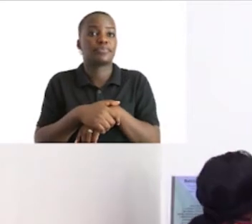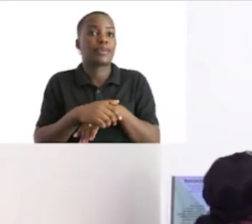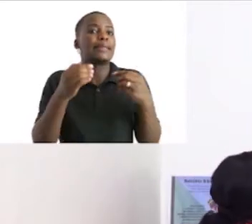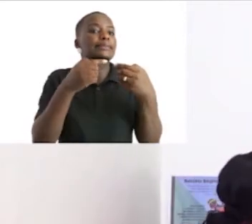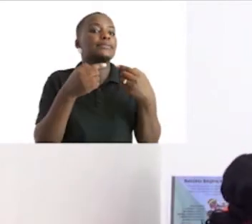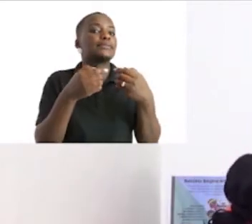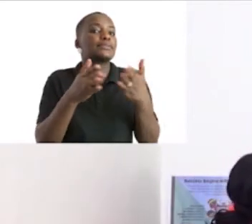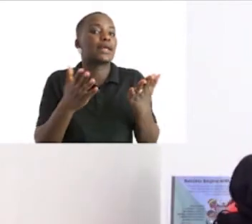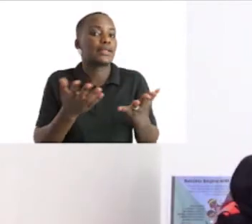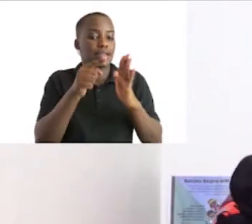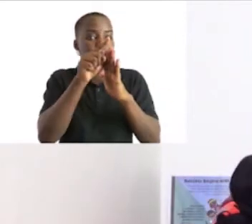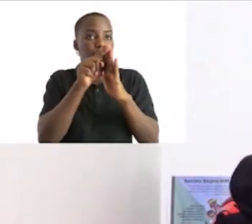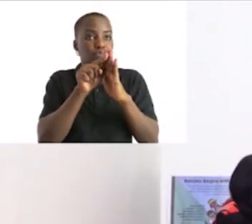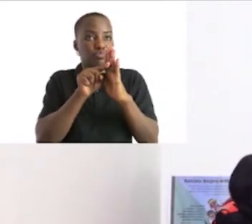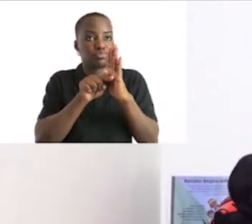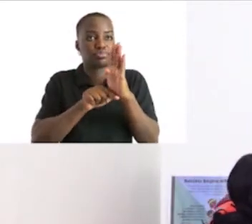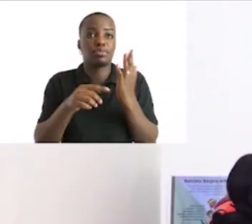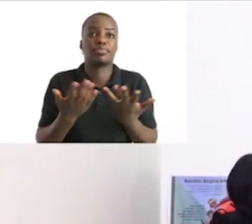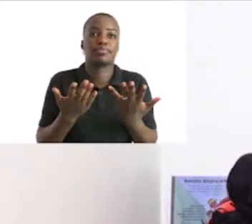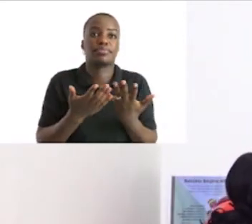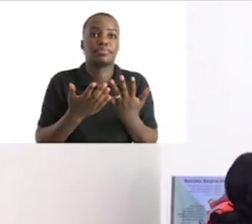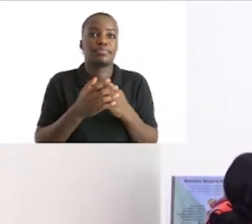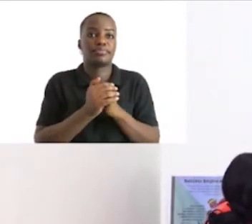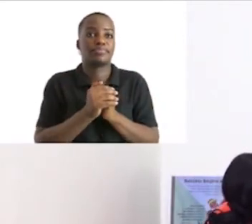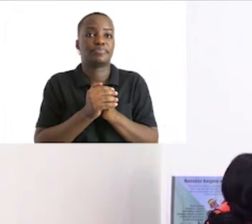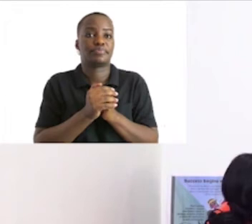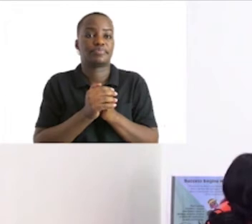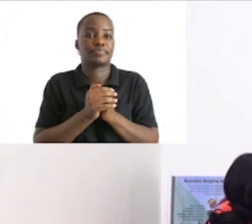starting line can be where it says 3